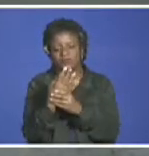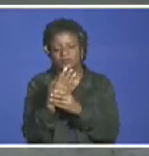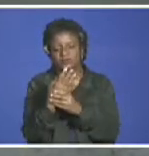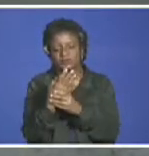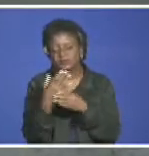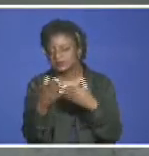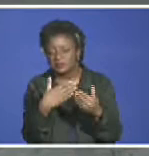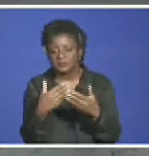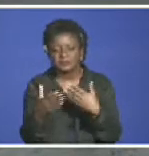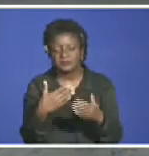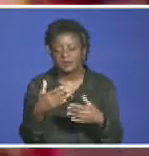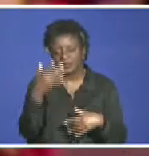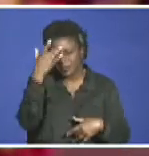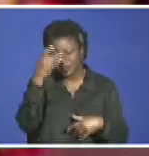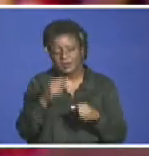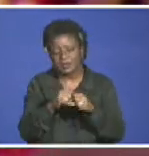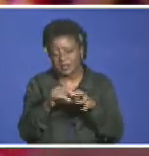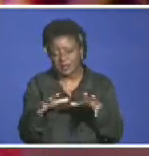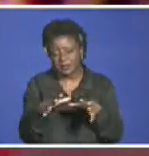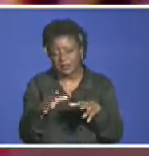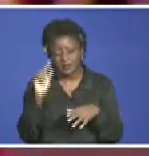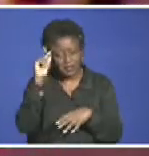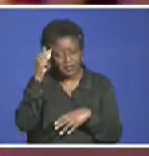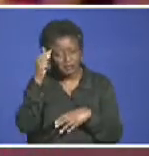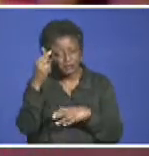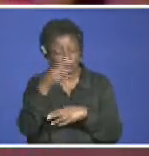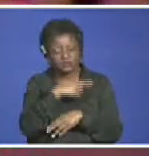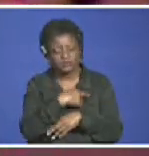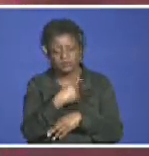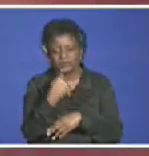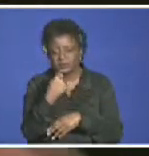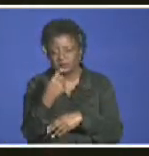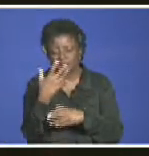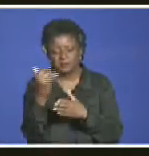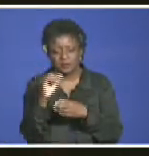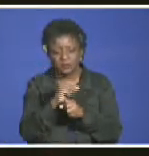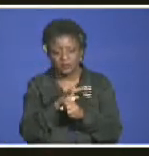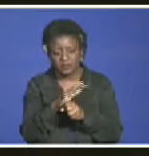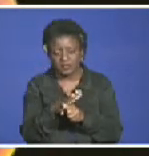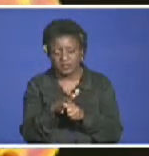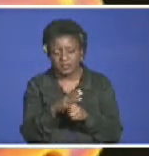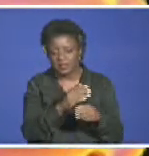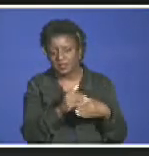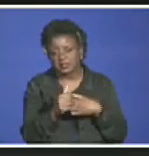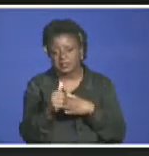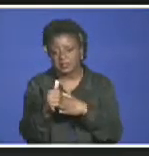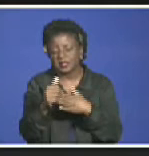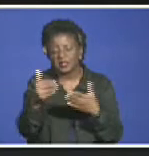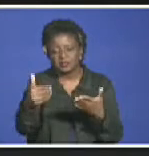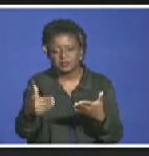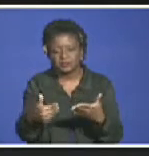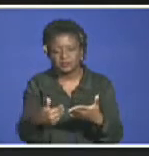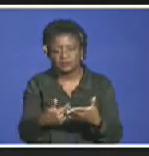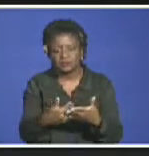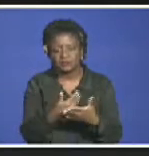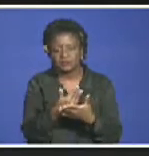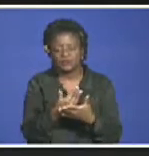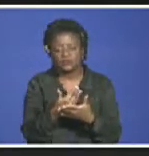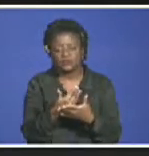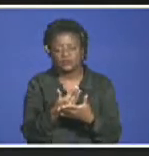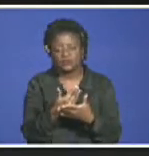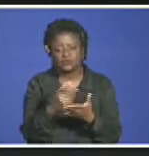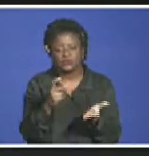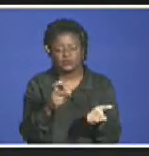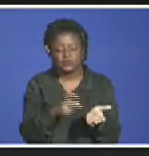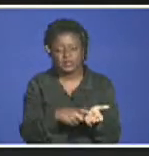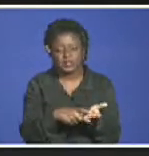that preceded the pandemic. Governor Rowell further acknowledged that COVID-19 has propelled new debt just to stabilize the economy.